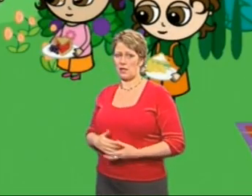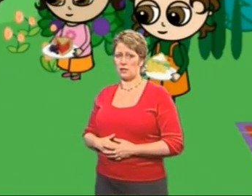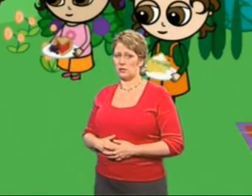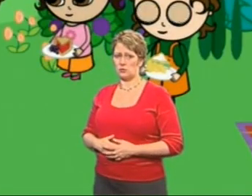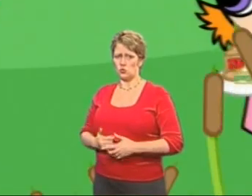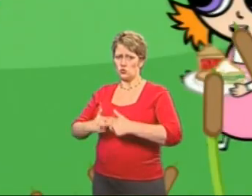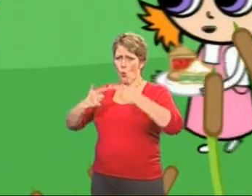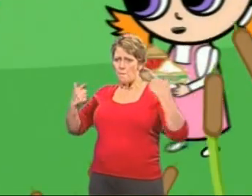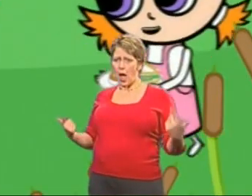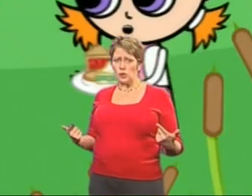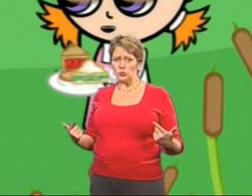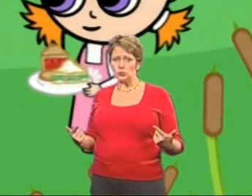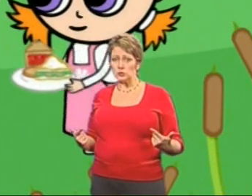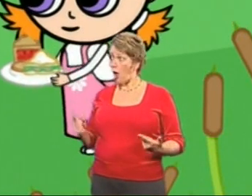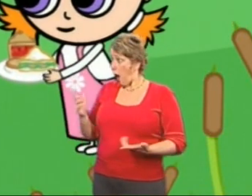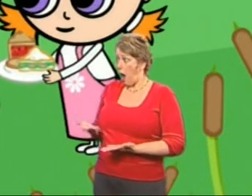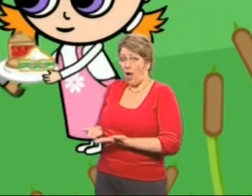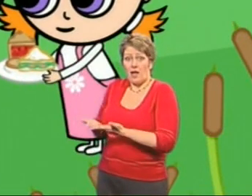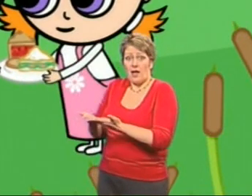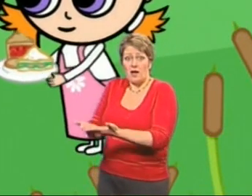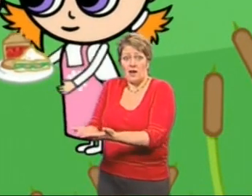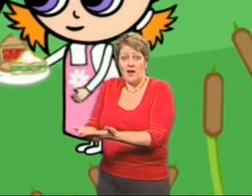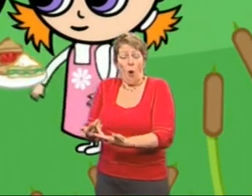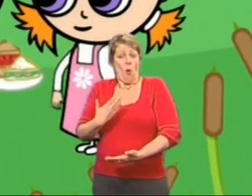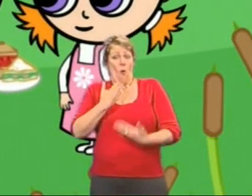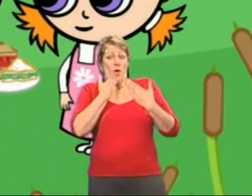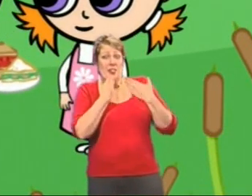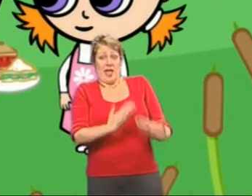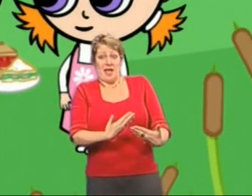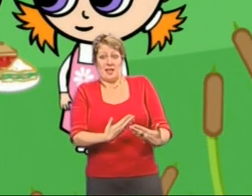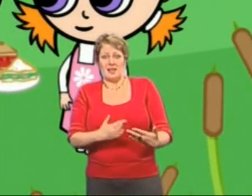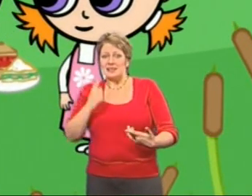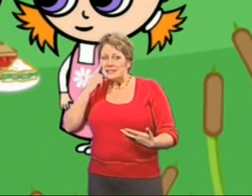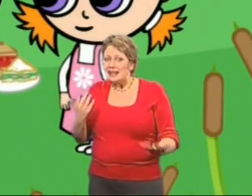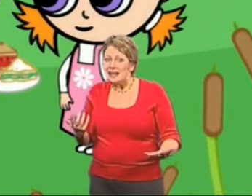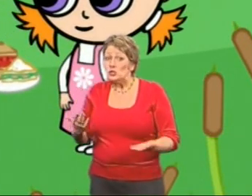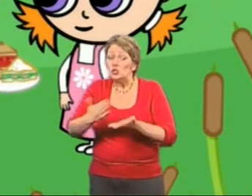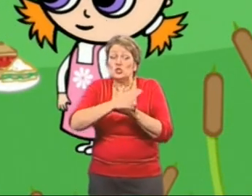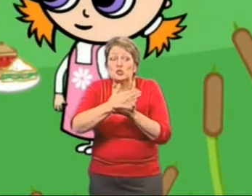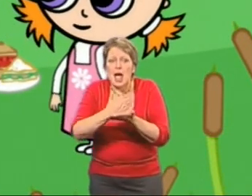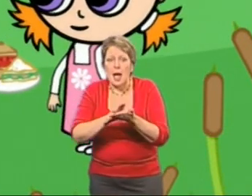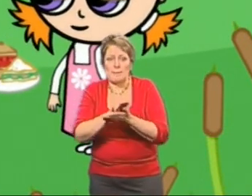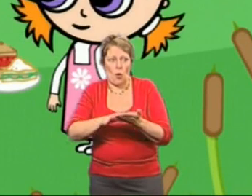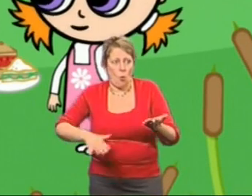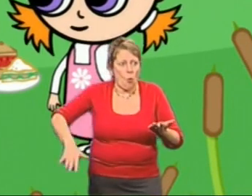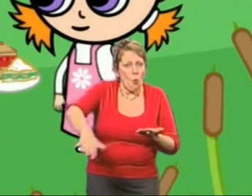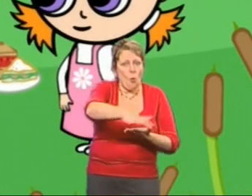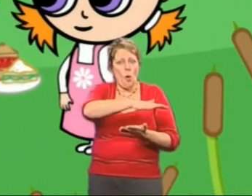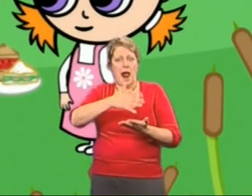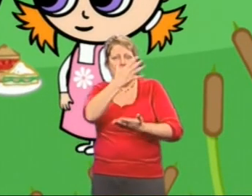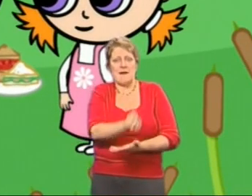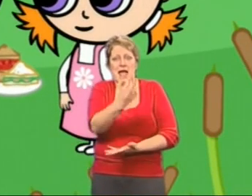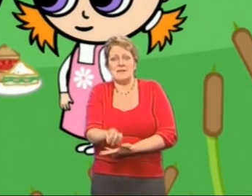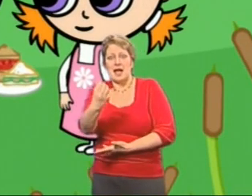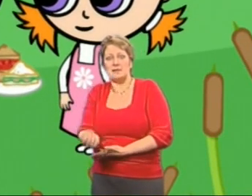too much. Here's some for you. Thank you, Jess. You see how much further things go when you share. But don't you